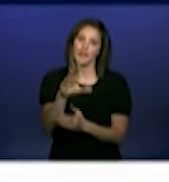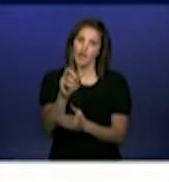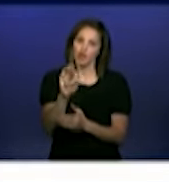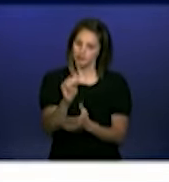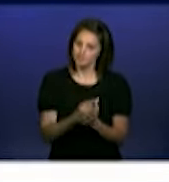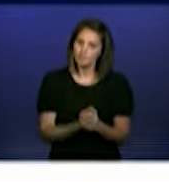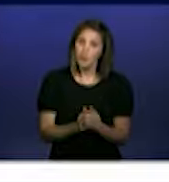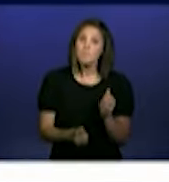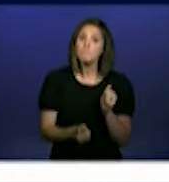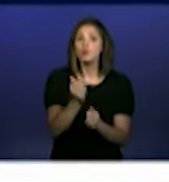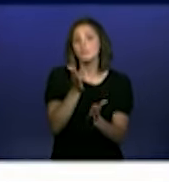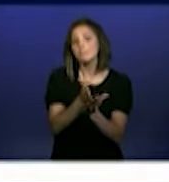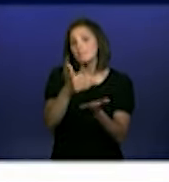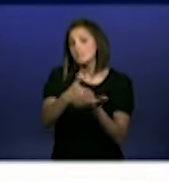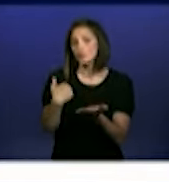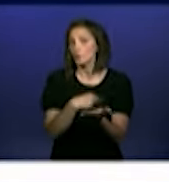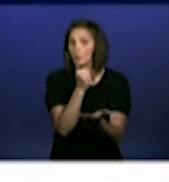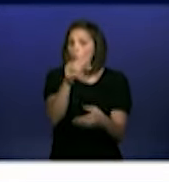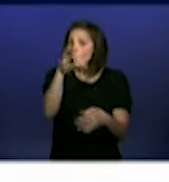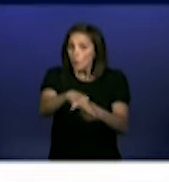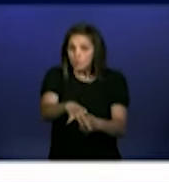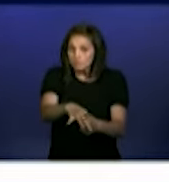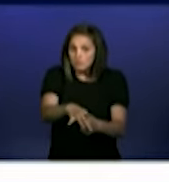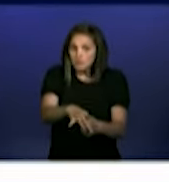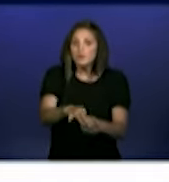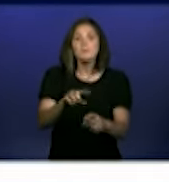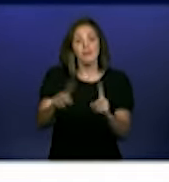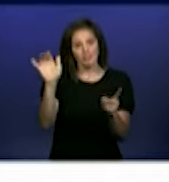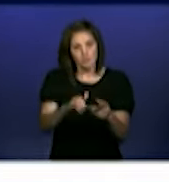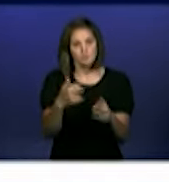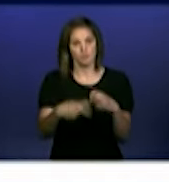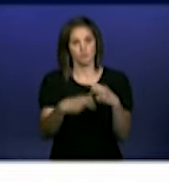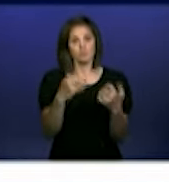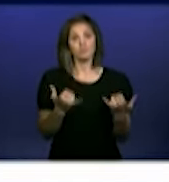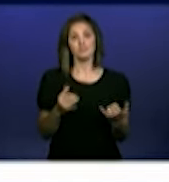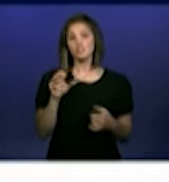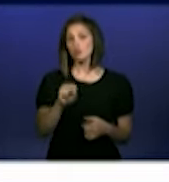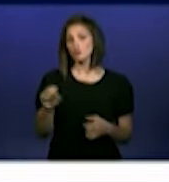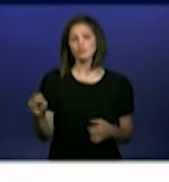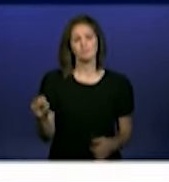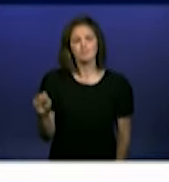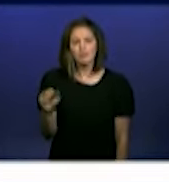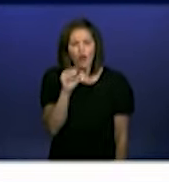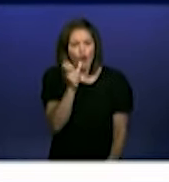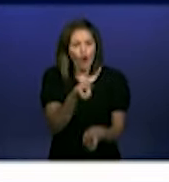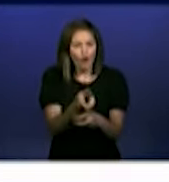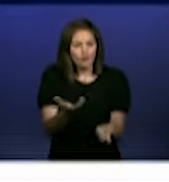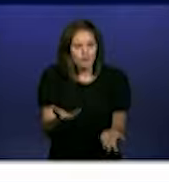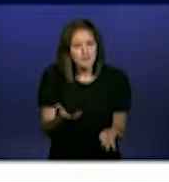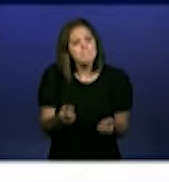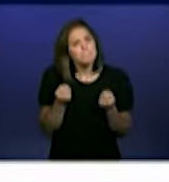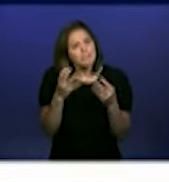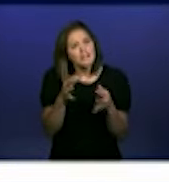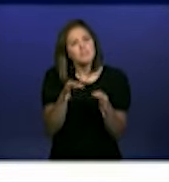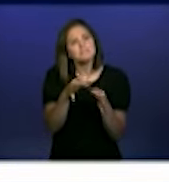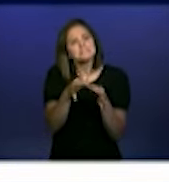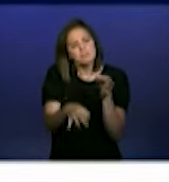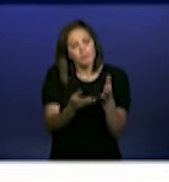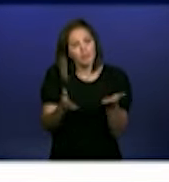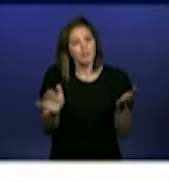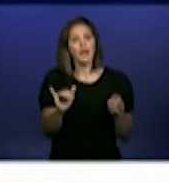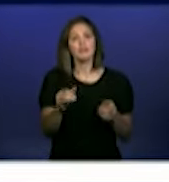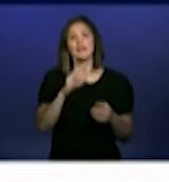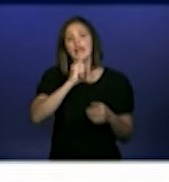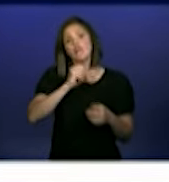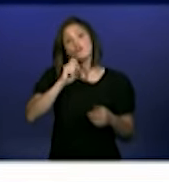of the budget that we don't even vote on. Right now, Social Security is not that hard. We could do a few simple things. Move the age of eligibility